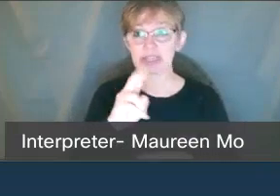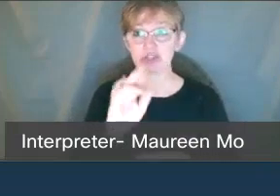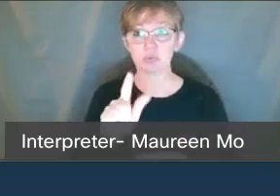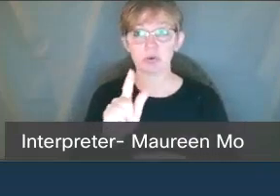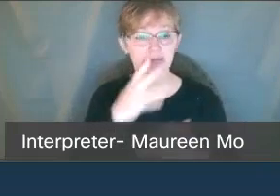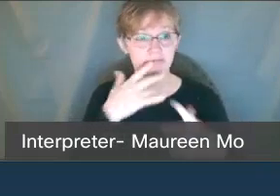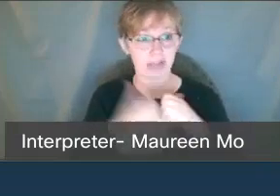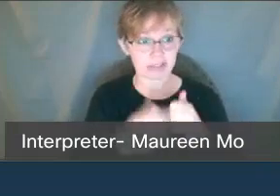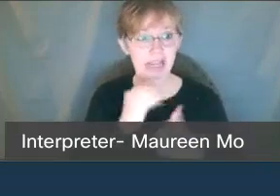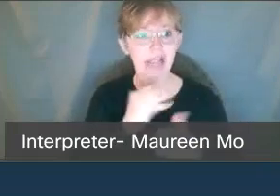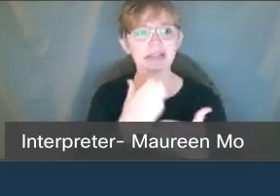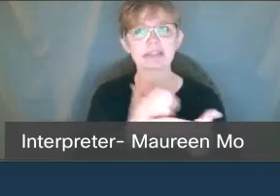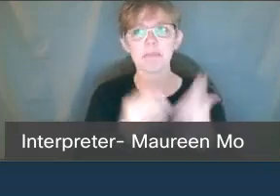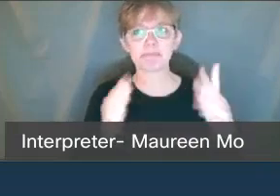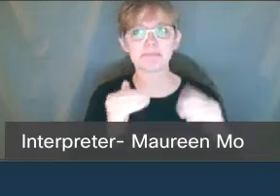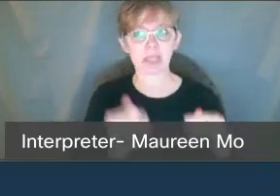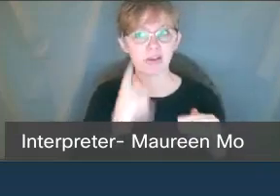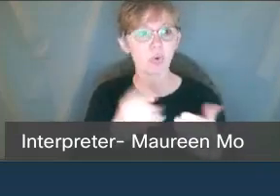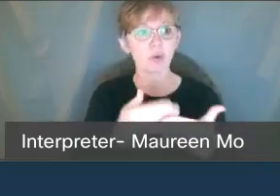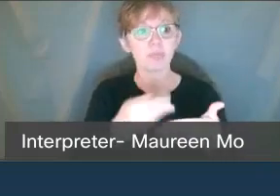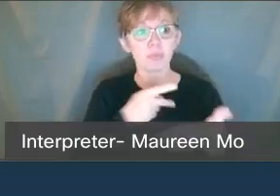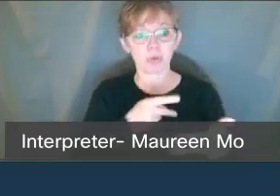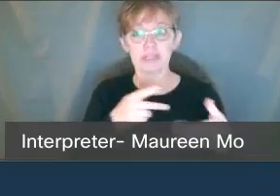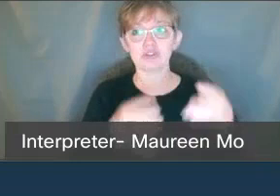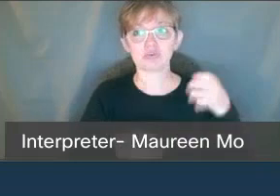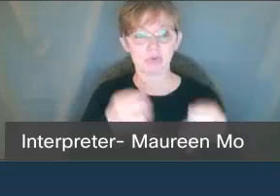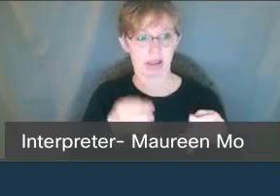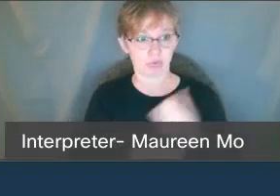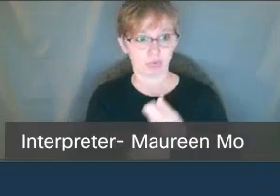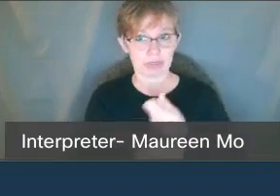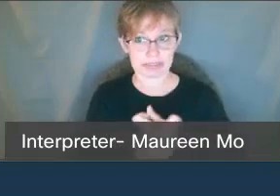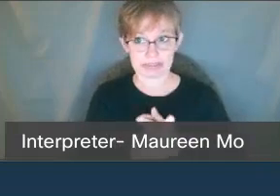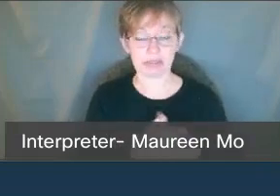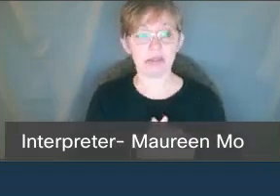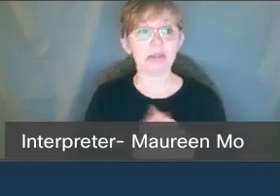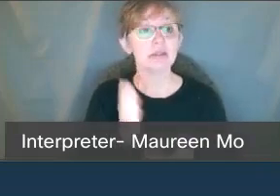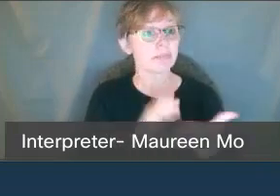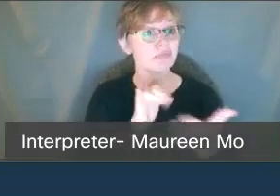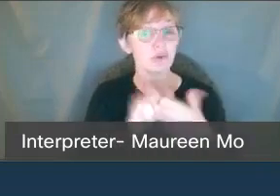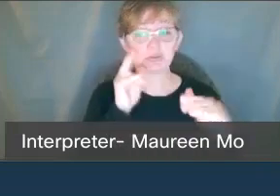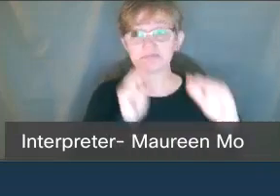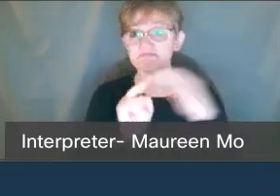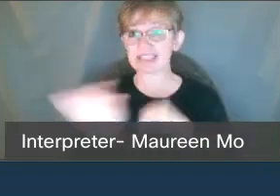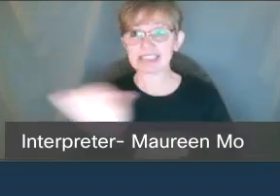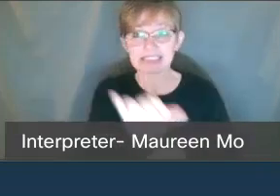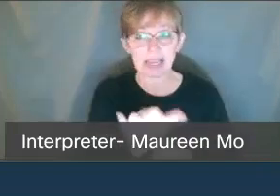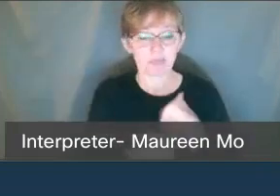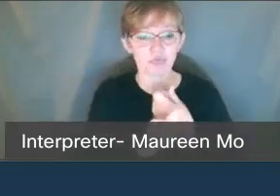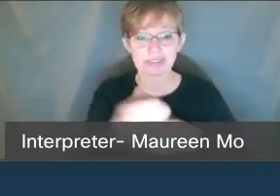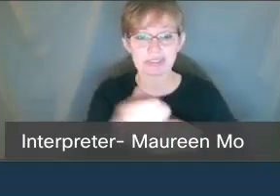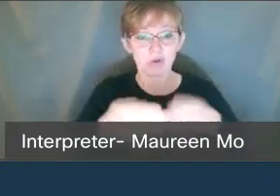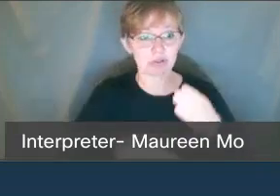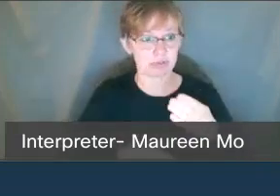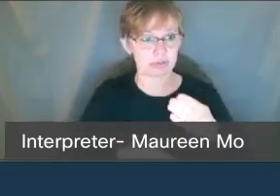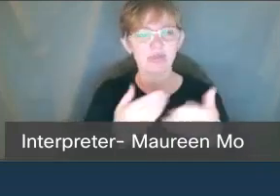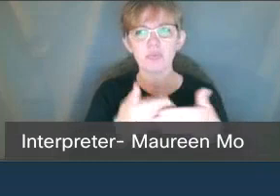for pretrial risk. And now these still forecast some of the same outcomes. So these pretrial instruments will focus on, say,